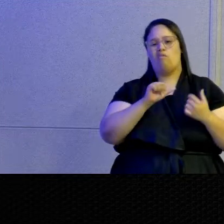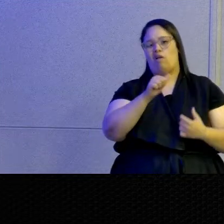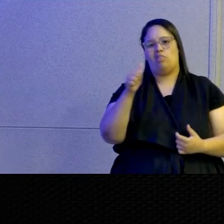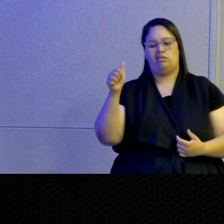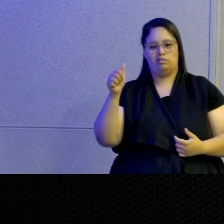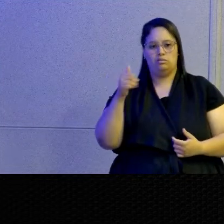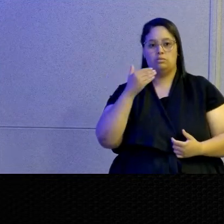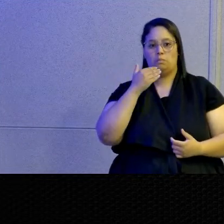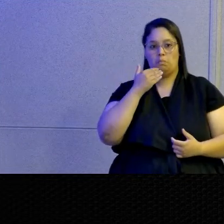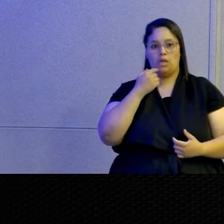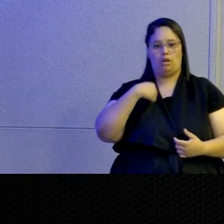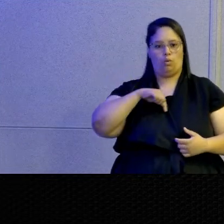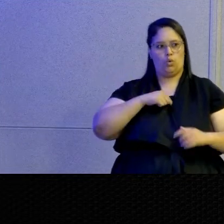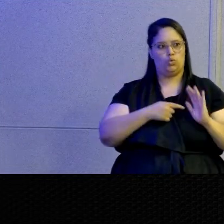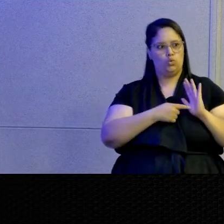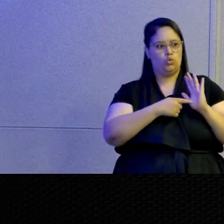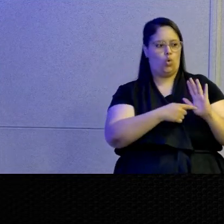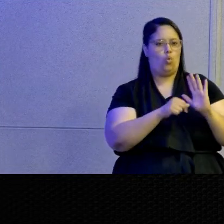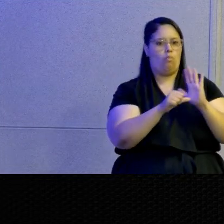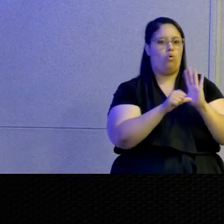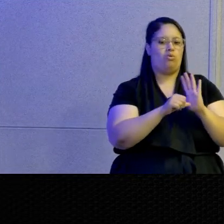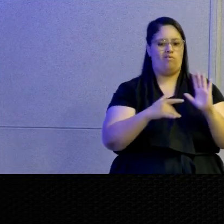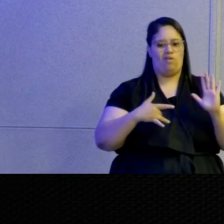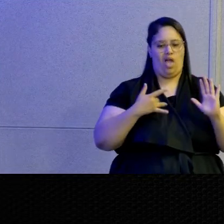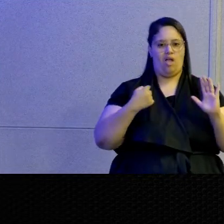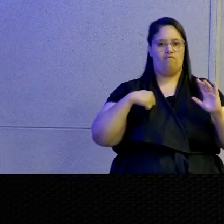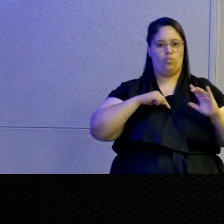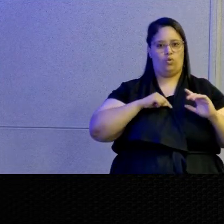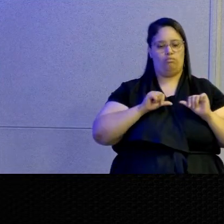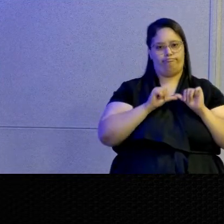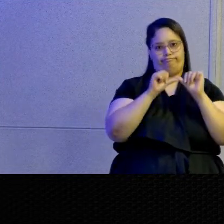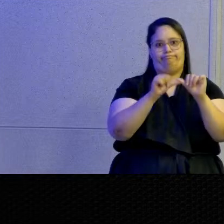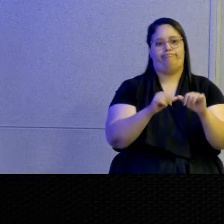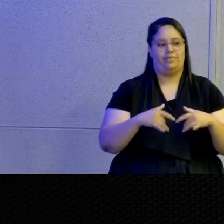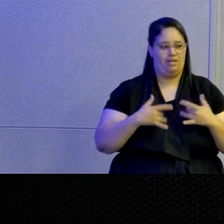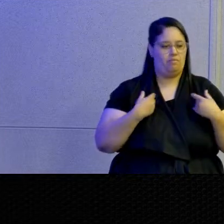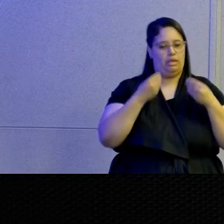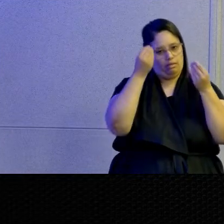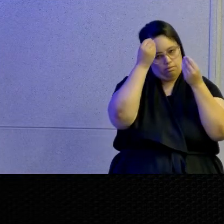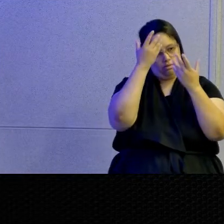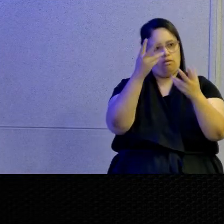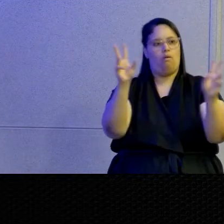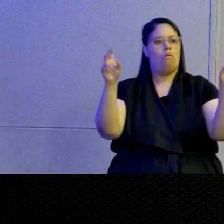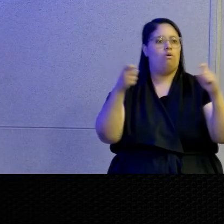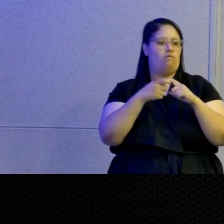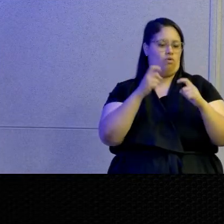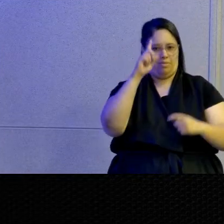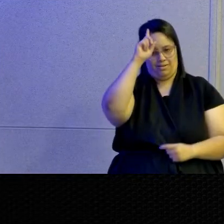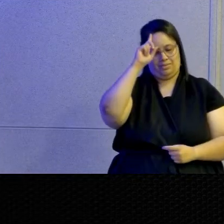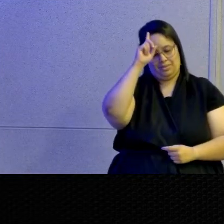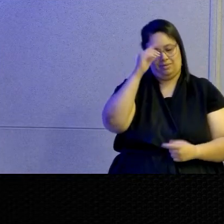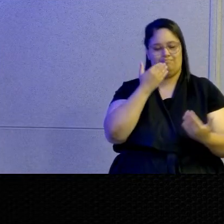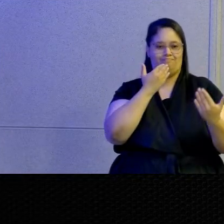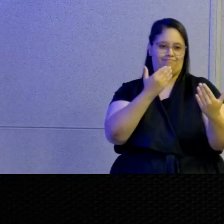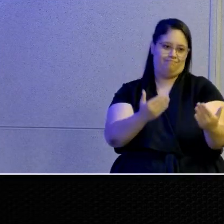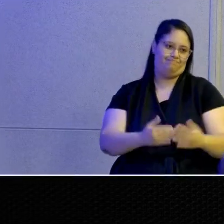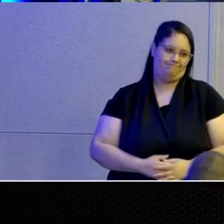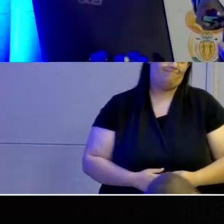that will determine the significance of the lives we live. I leave you with that quote from Nelson Mandela. Thank you.